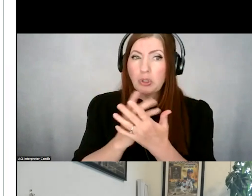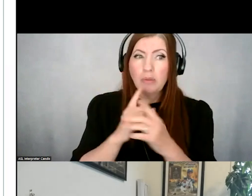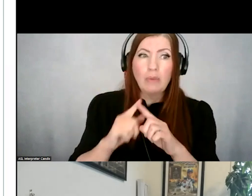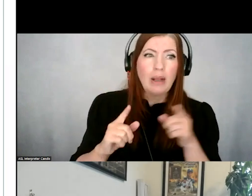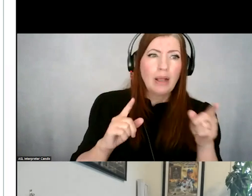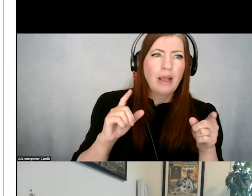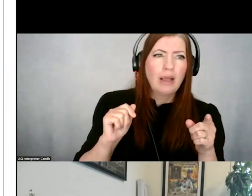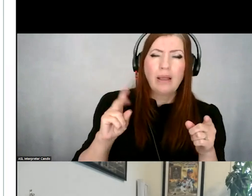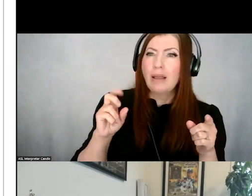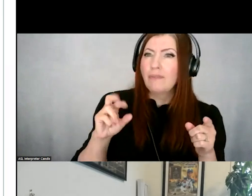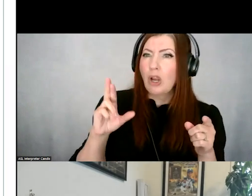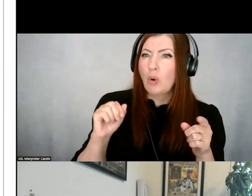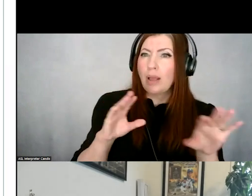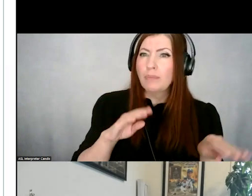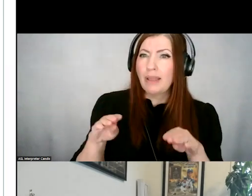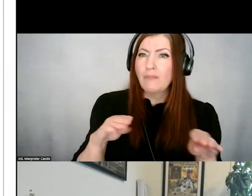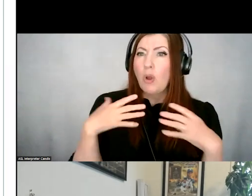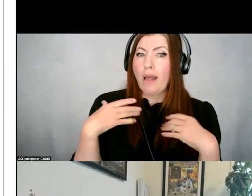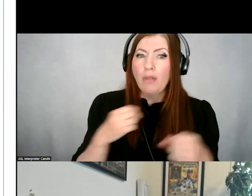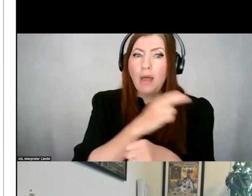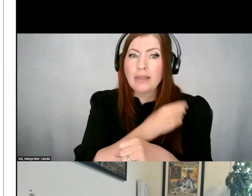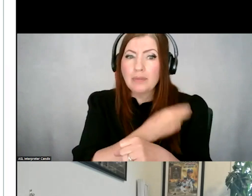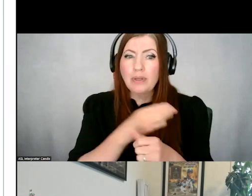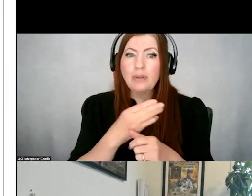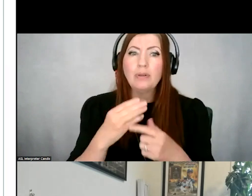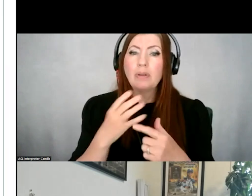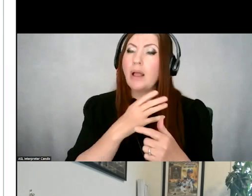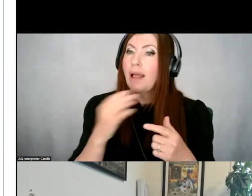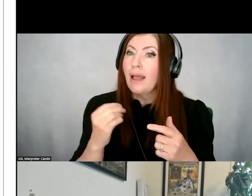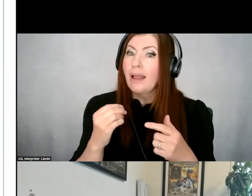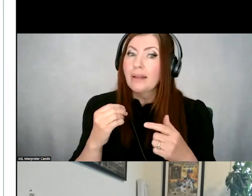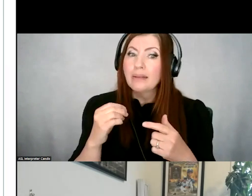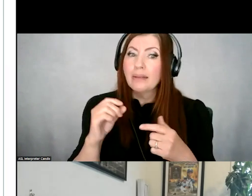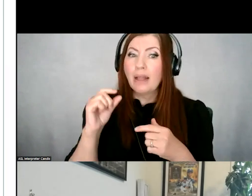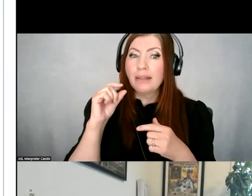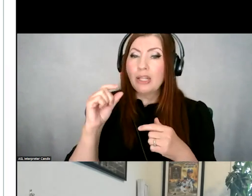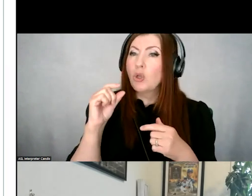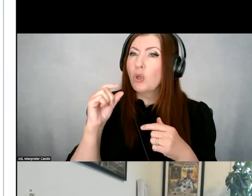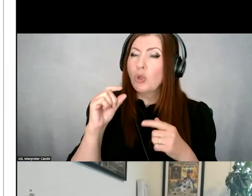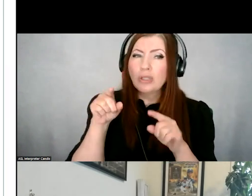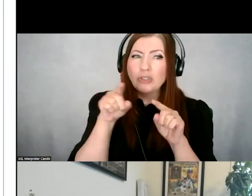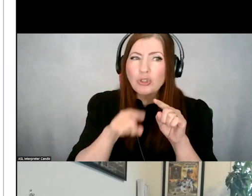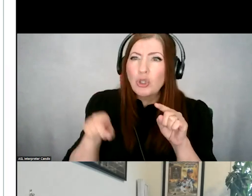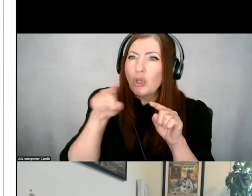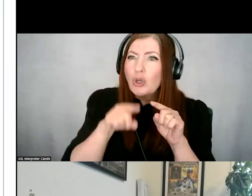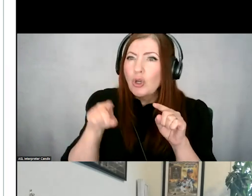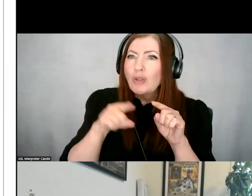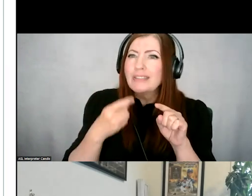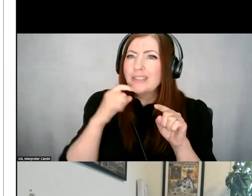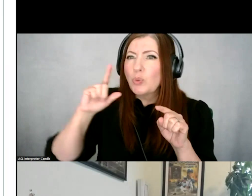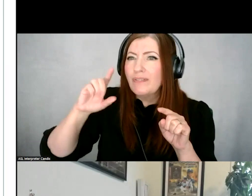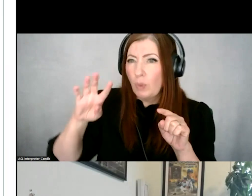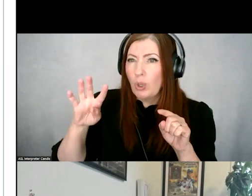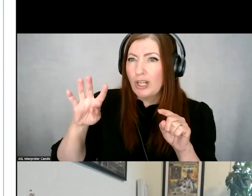Avera Behavioral Health Hospital, and there's a little circle here, and that actually says